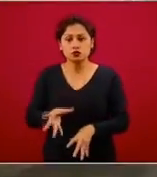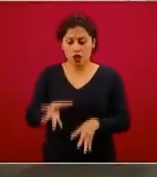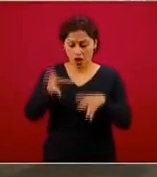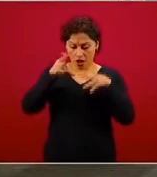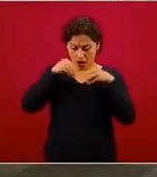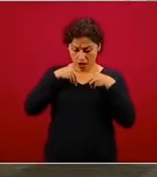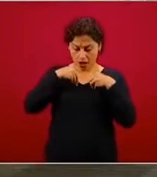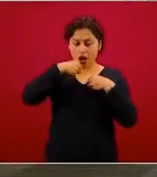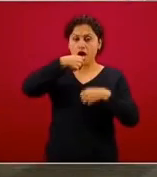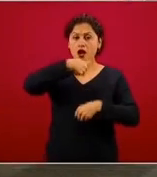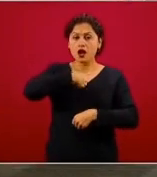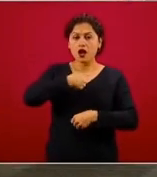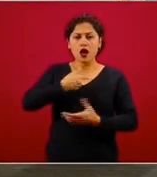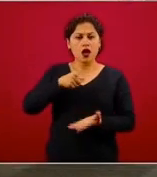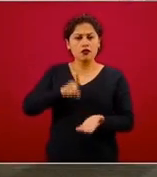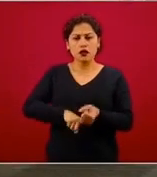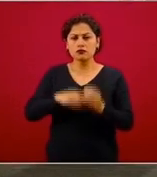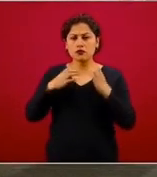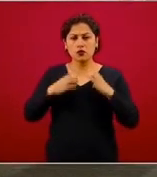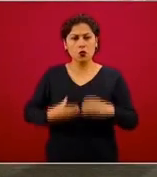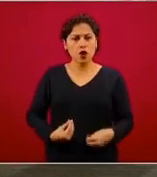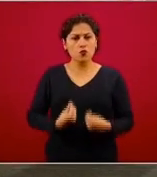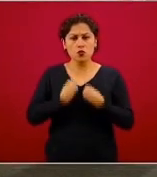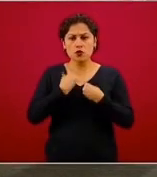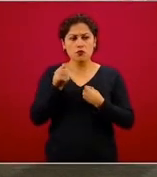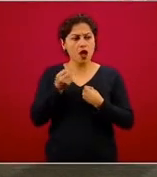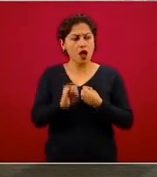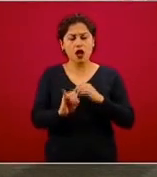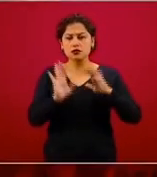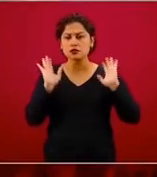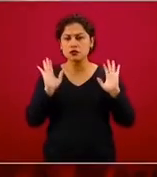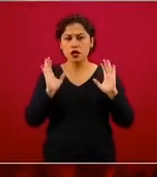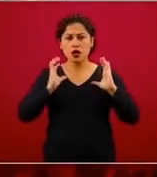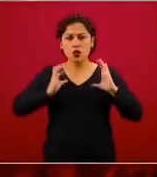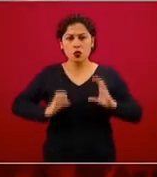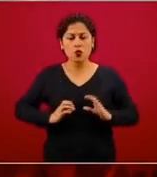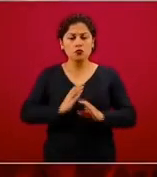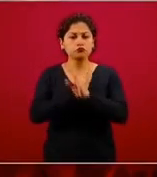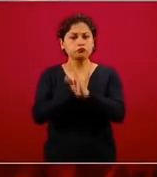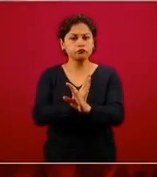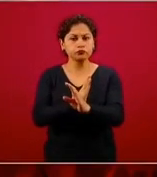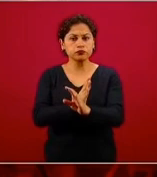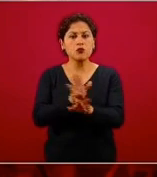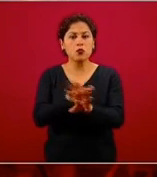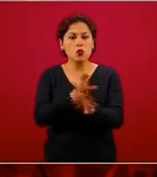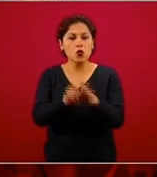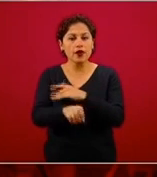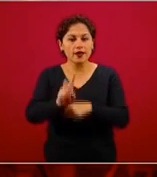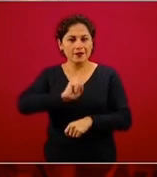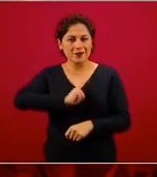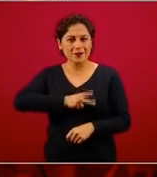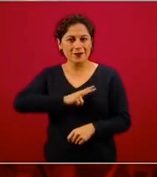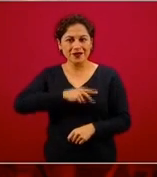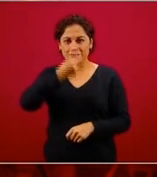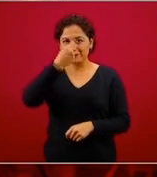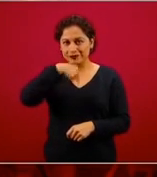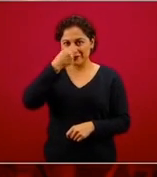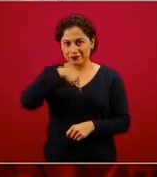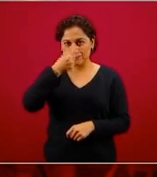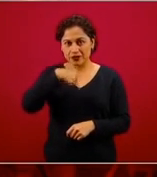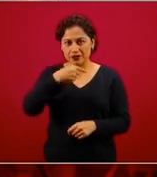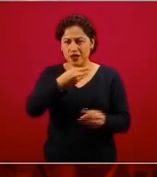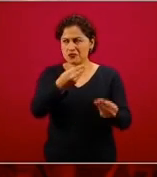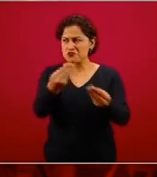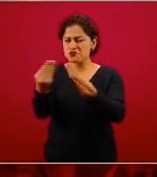también right lo there. tenemos del And ejemplo in this case, and we also de have los the diferentes virus example de la influenza, of hay, different flu pero son tantos viruses, los